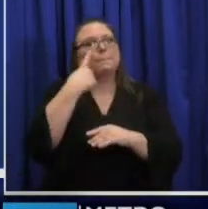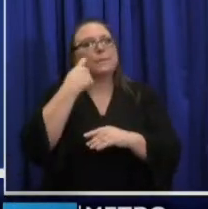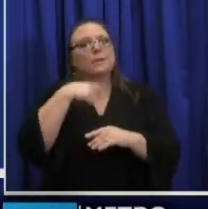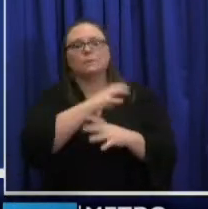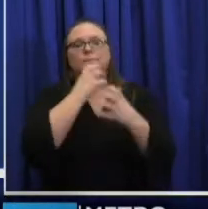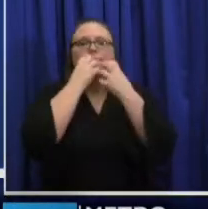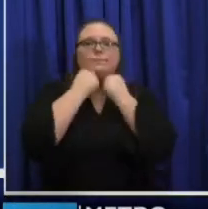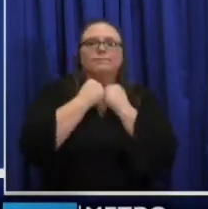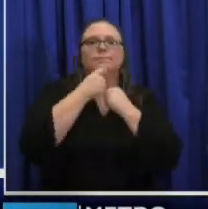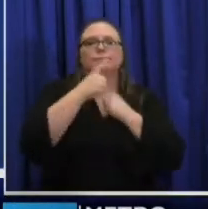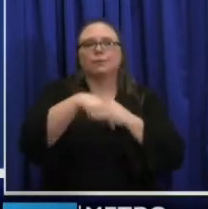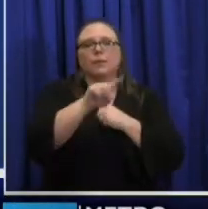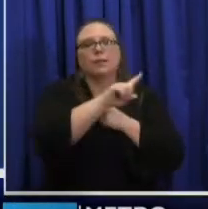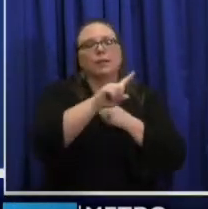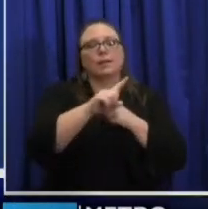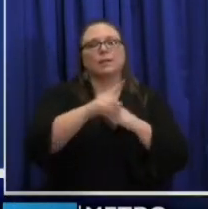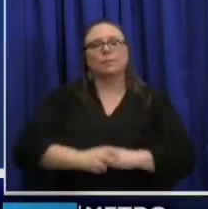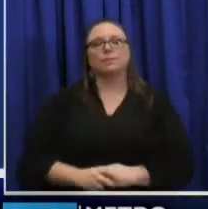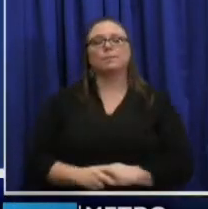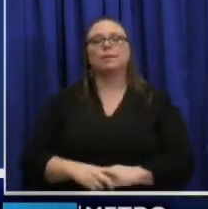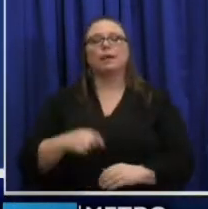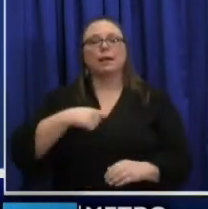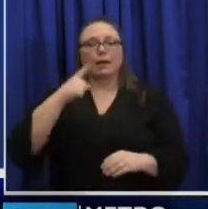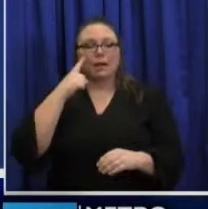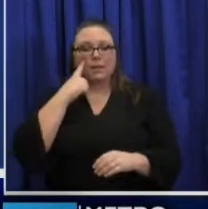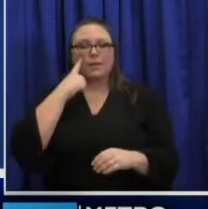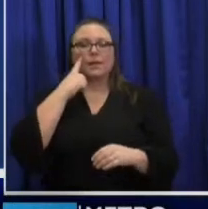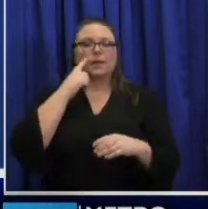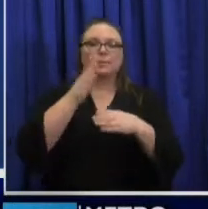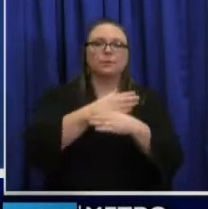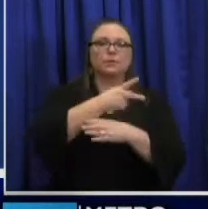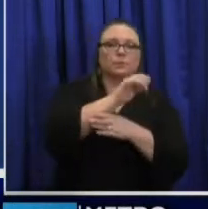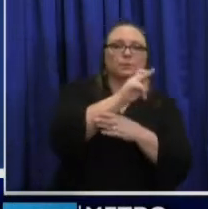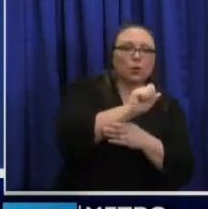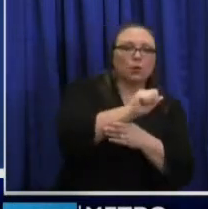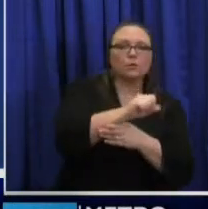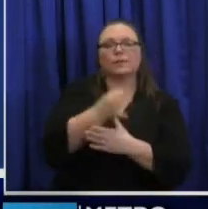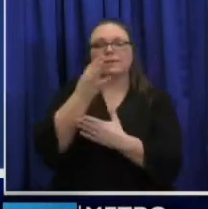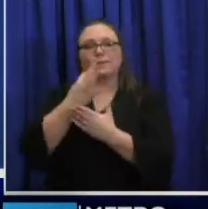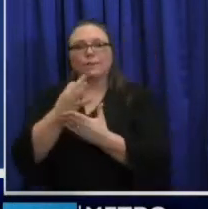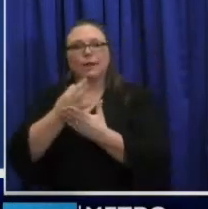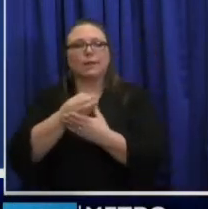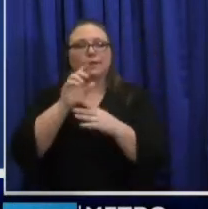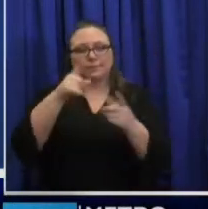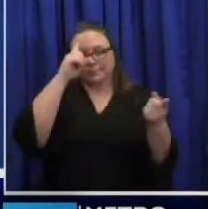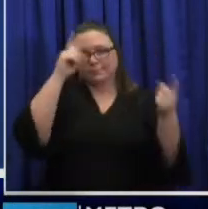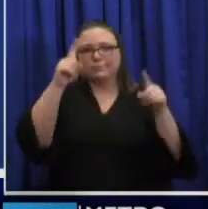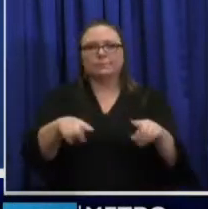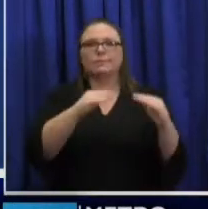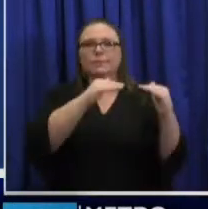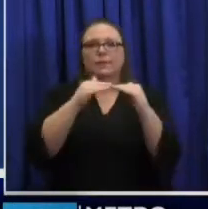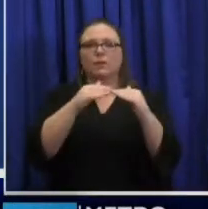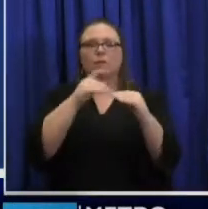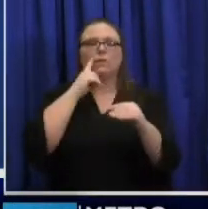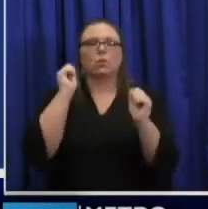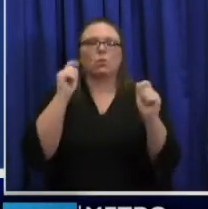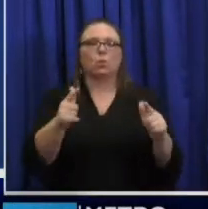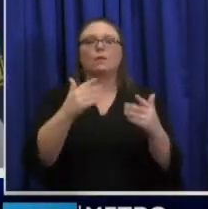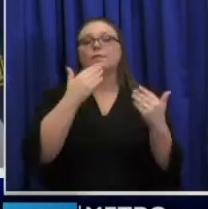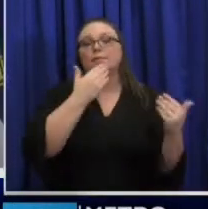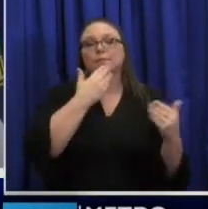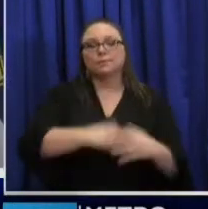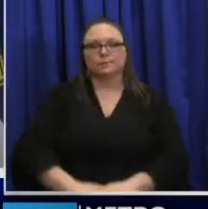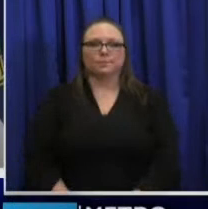valued employees as much as possible. And I think between Parks and Finance, hopefully we can work out a good strategy for that. Thank